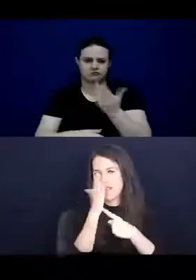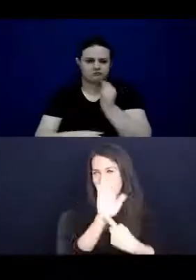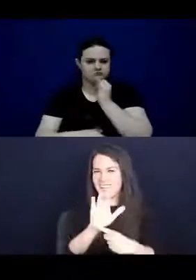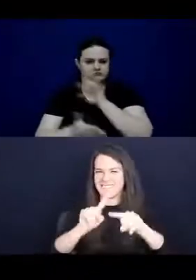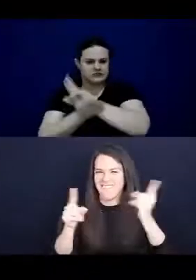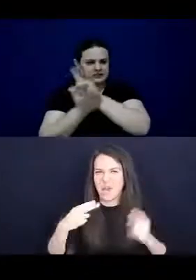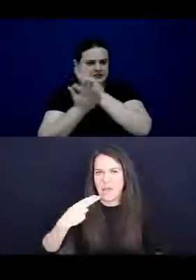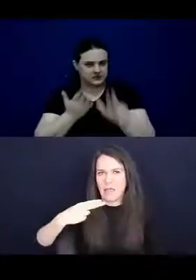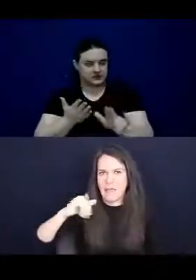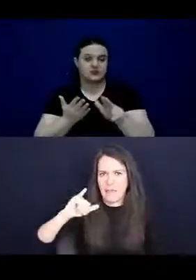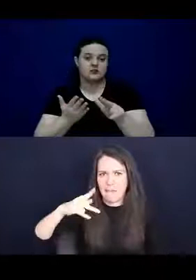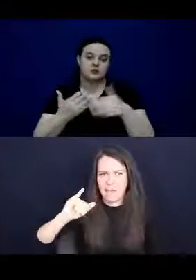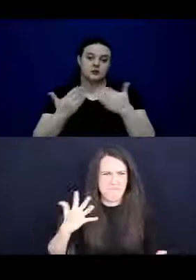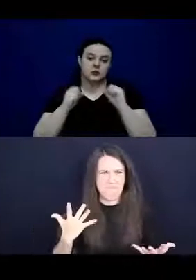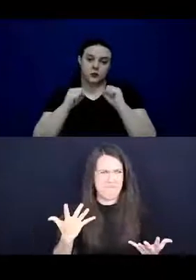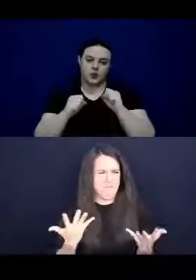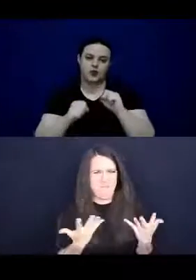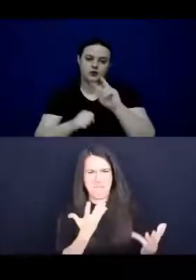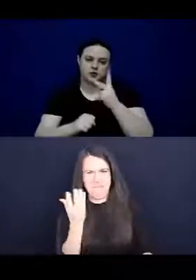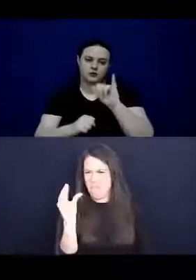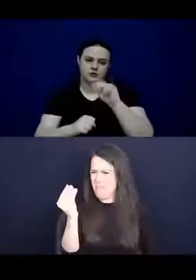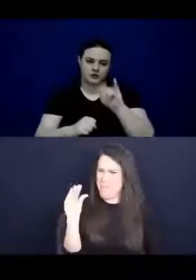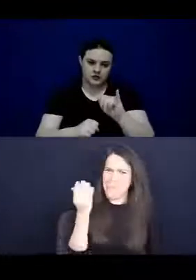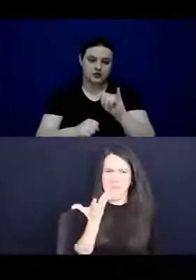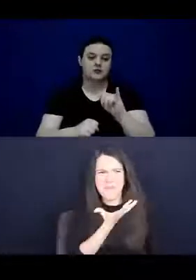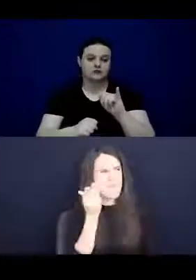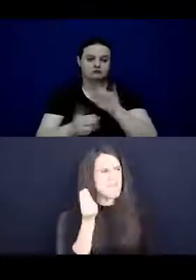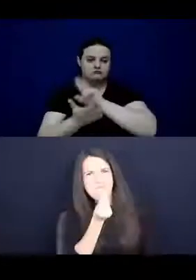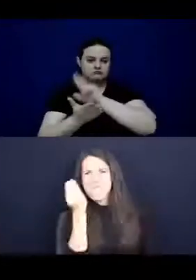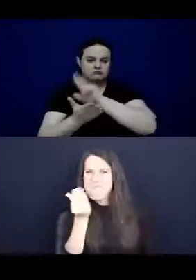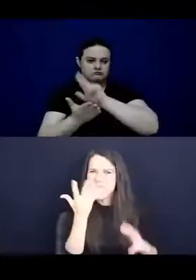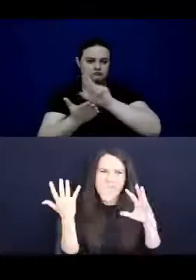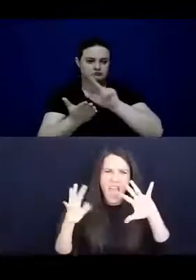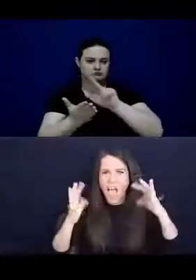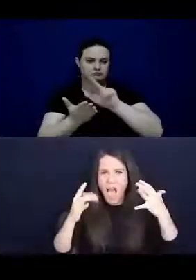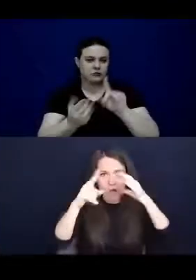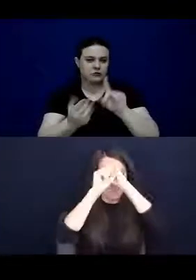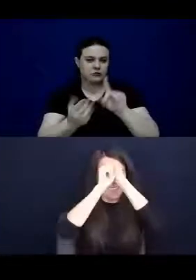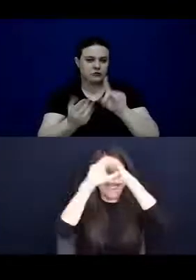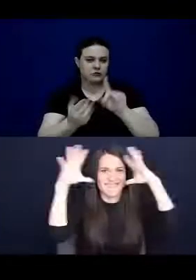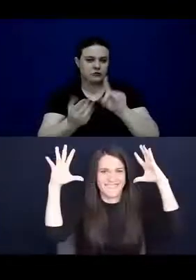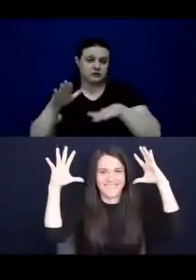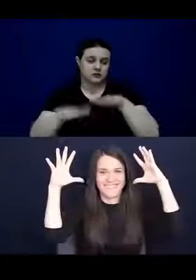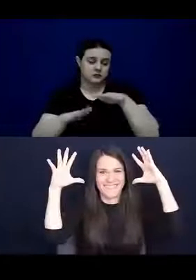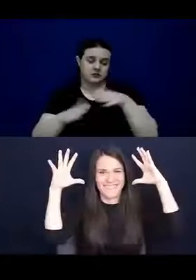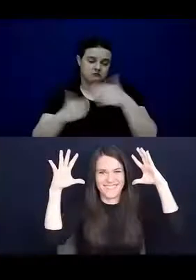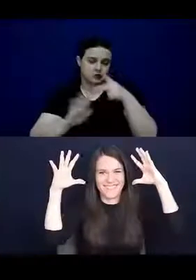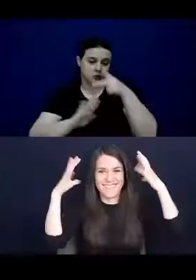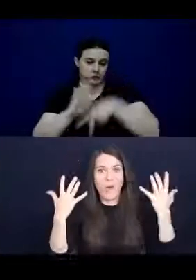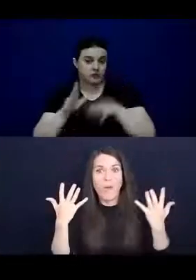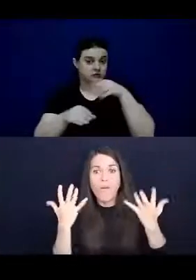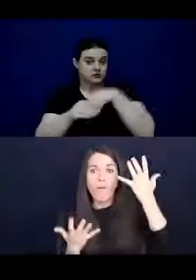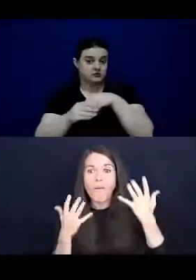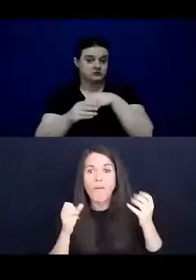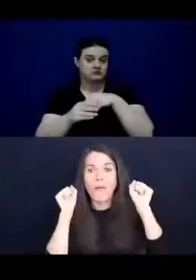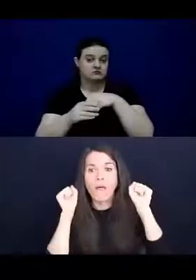hippie today, because we've developed several for different purposes in the course of the Suitcase project. So yes, they can be wearables, for example. So